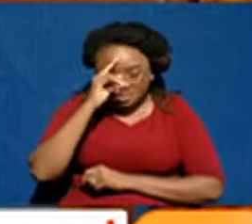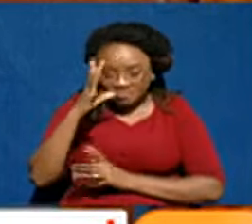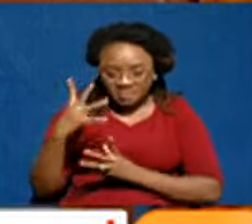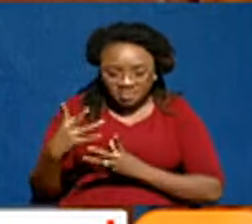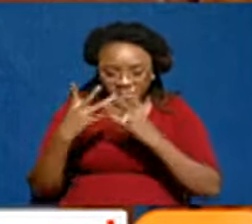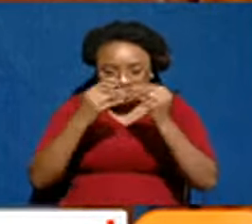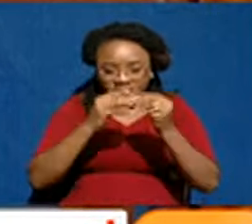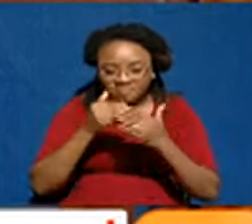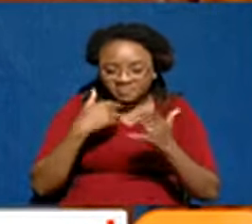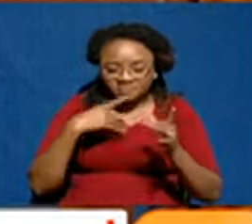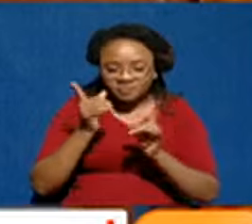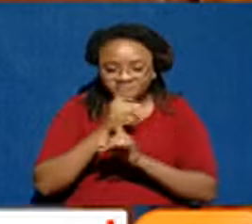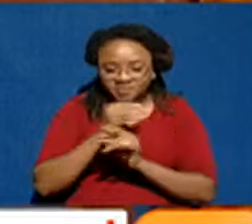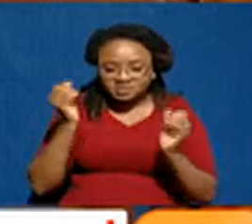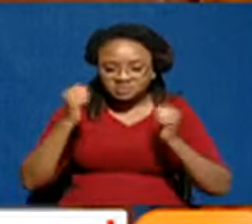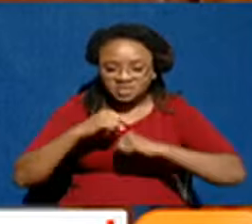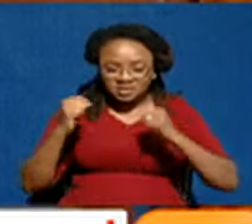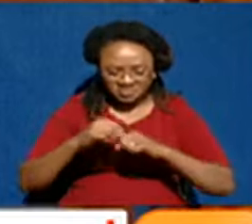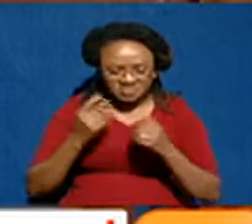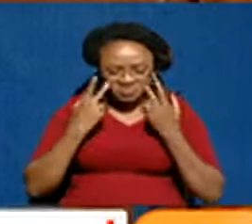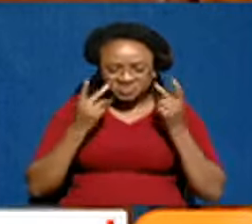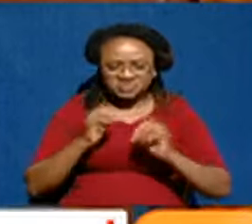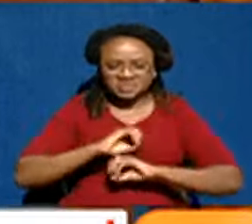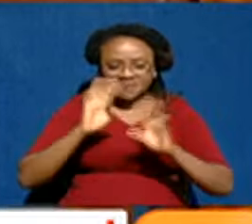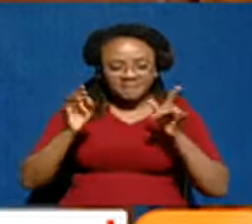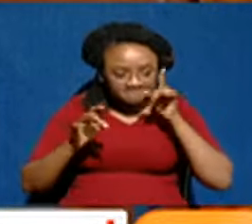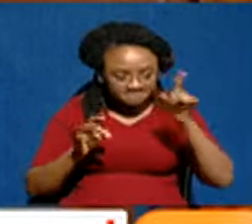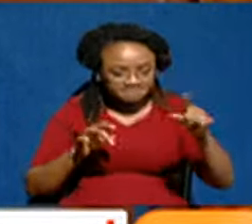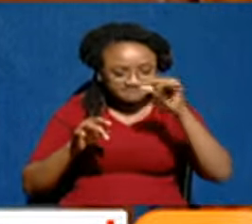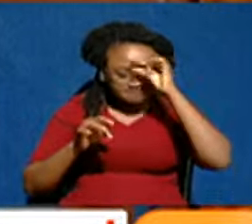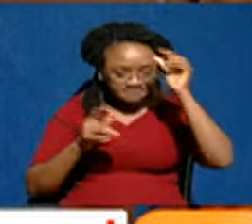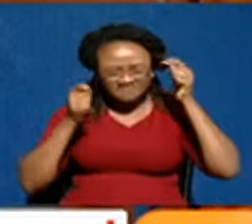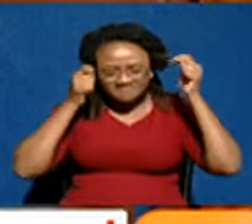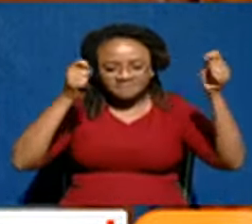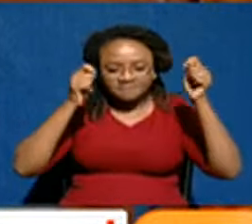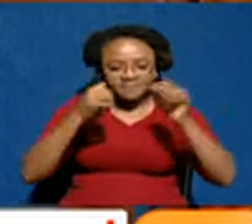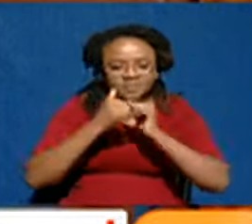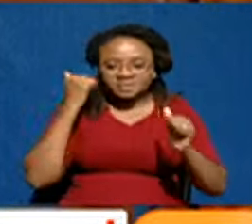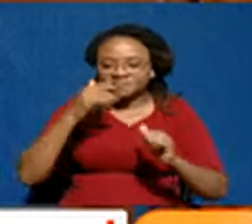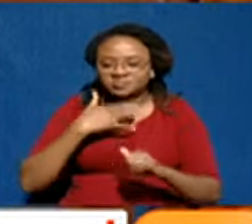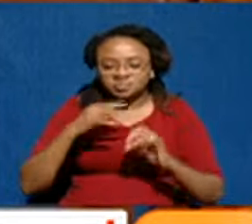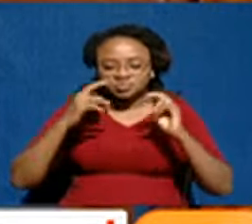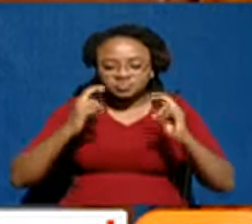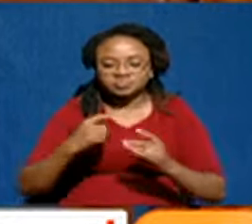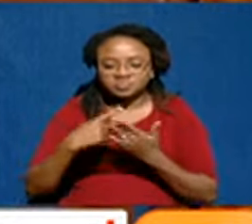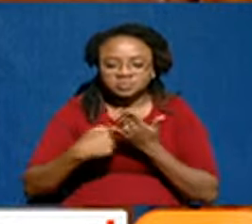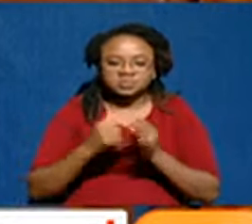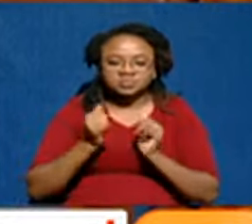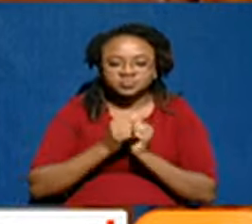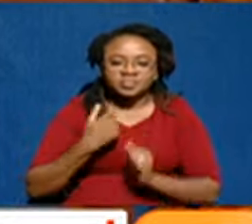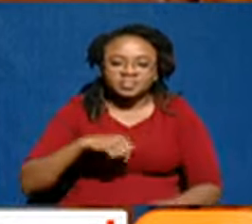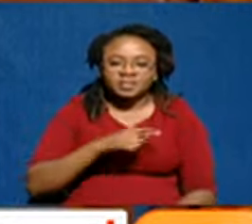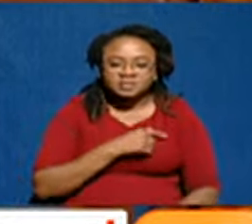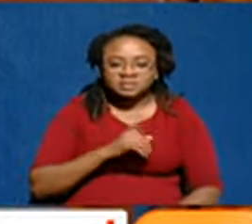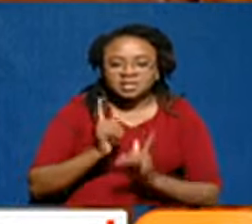meeting. It's a clear manifestation and indication that they are on strike. And when the court gave orders today, it says